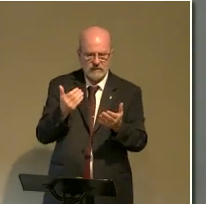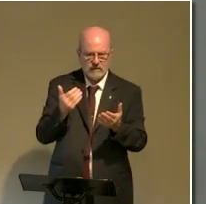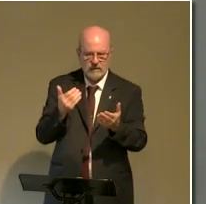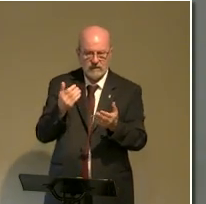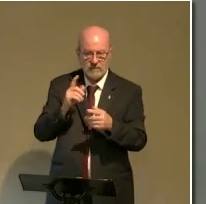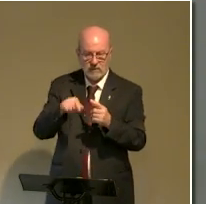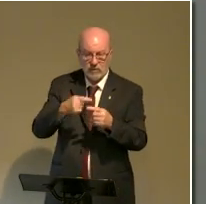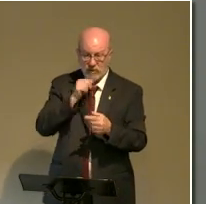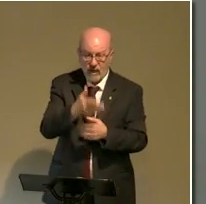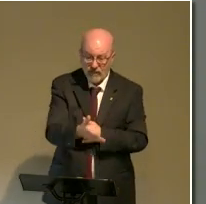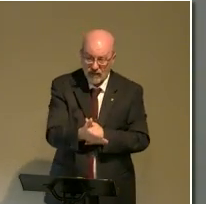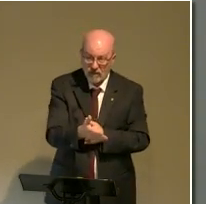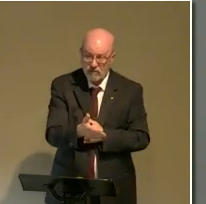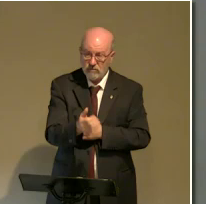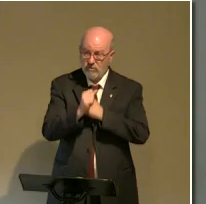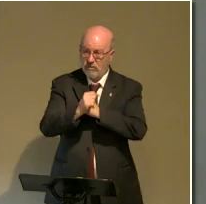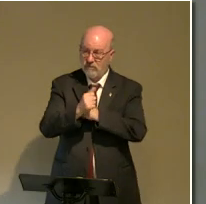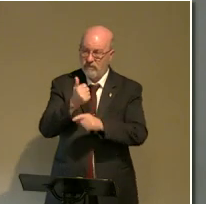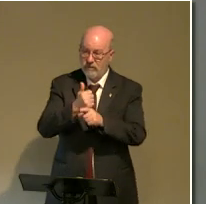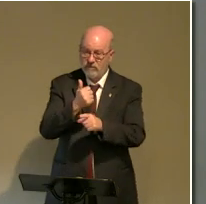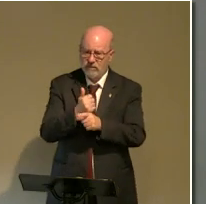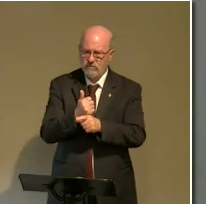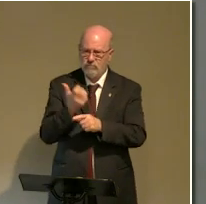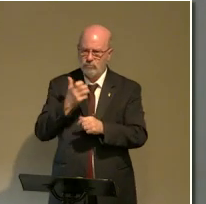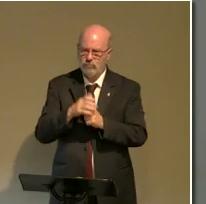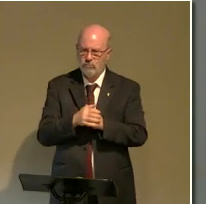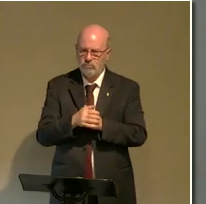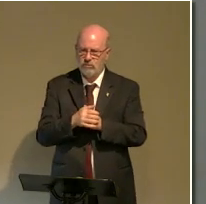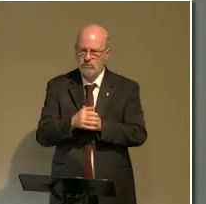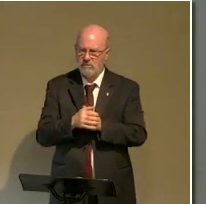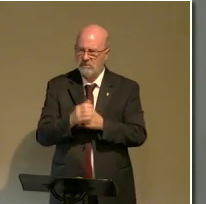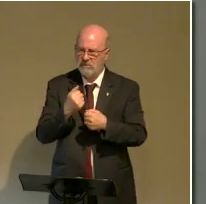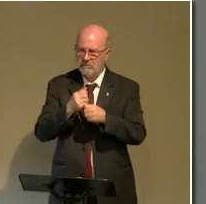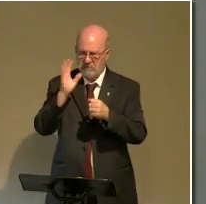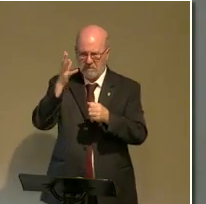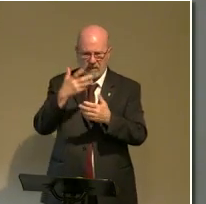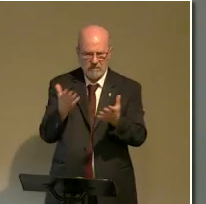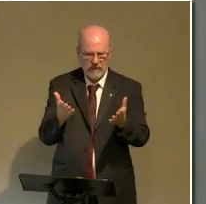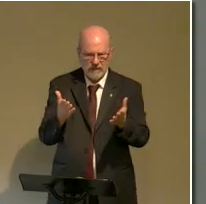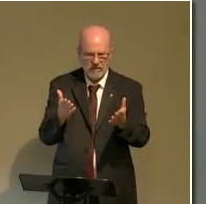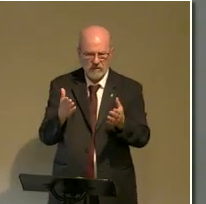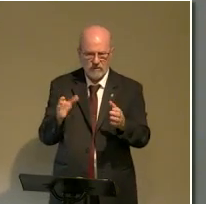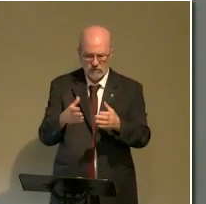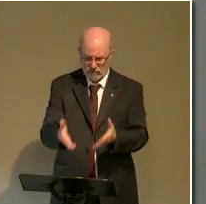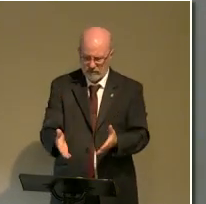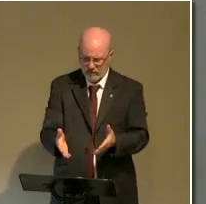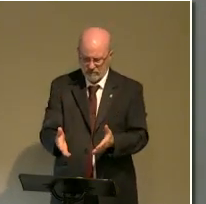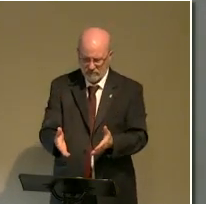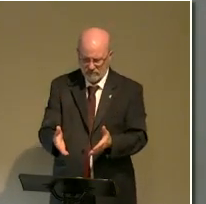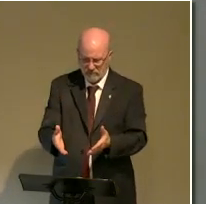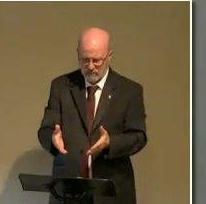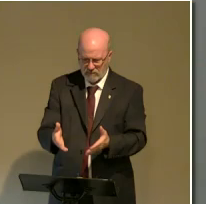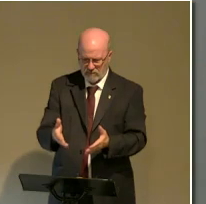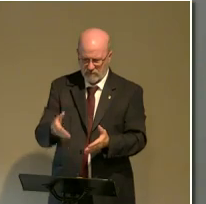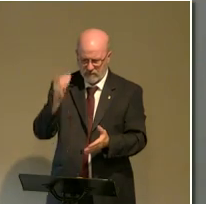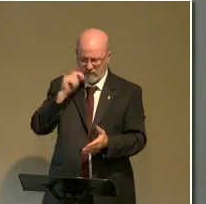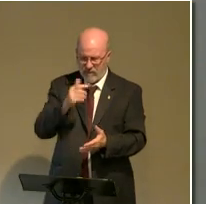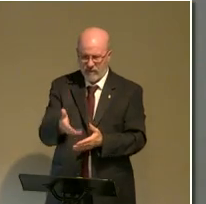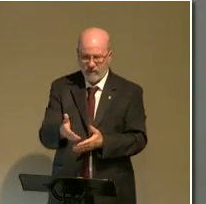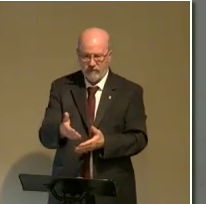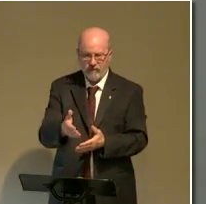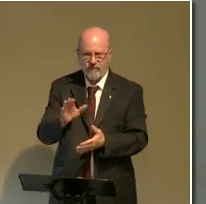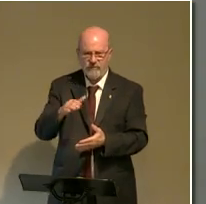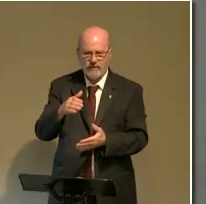but when you're not there to defend yourself, whew, man, don't just make stuff up. They're doing it right here. He's not here to defend himself. Hey, King, you know